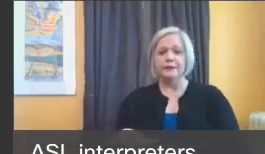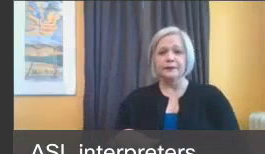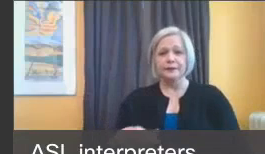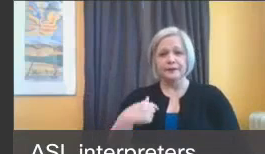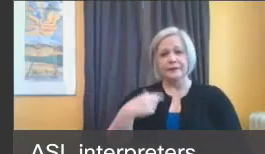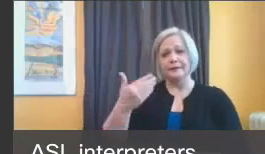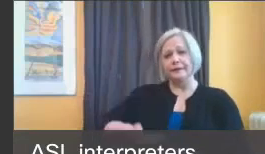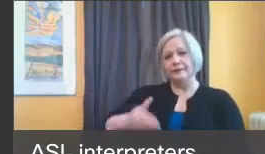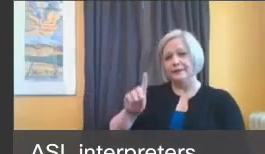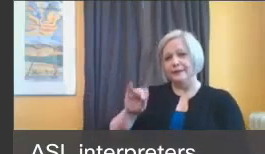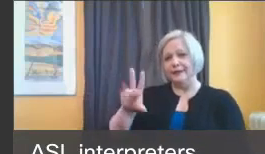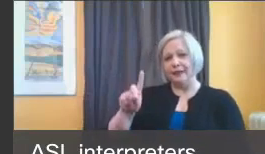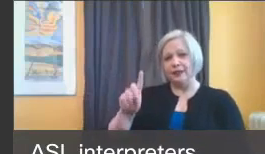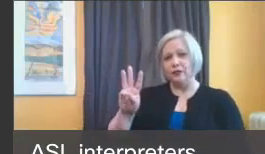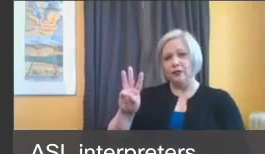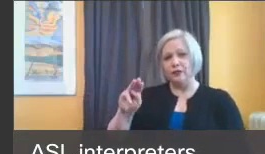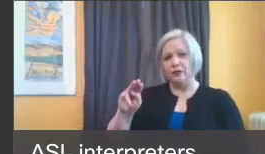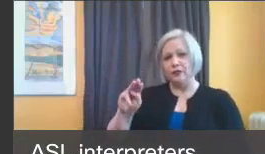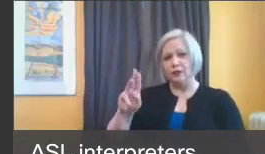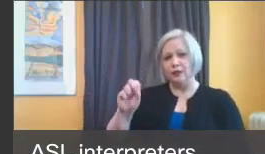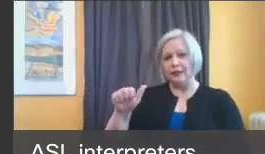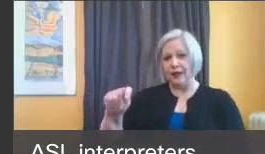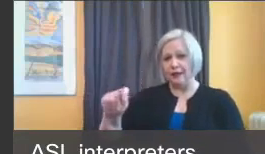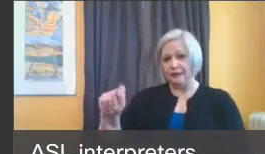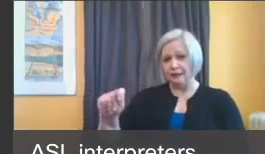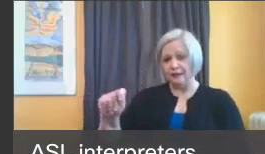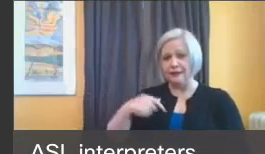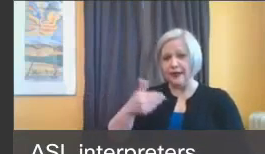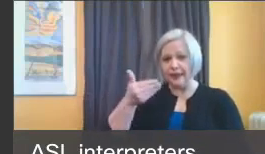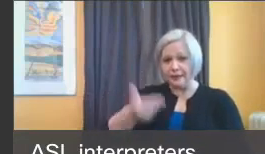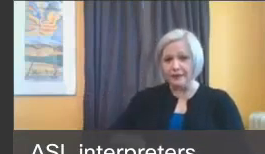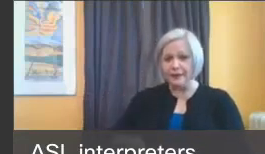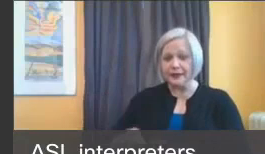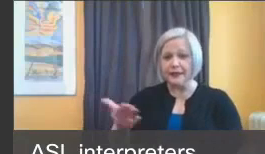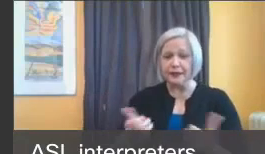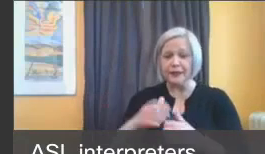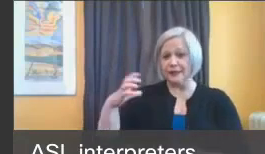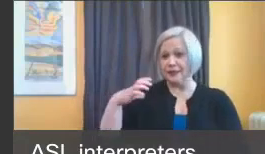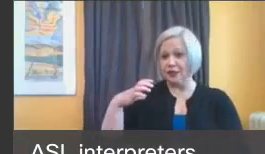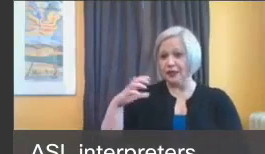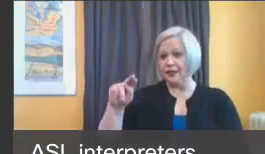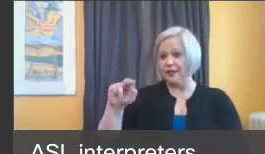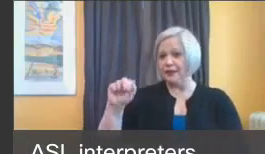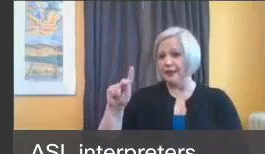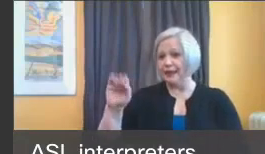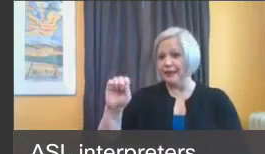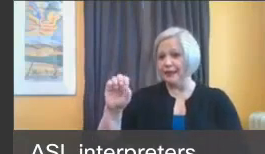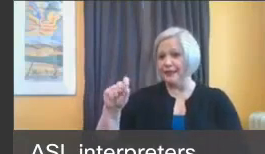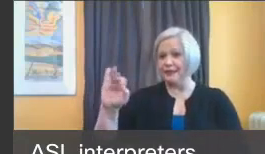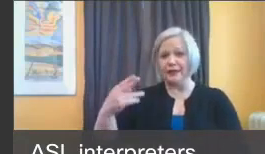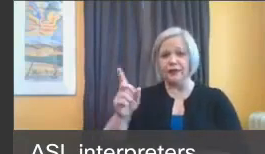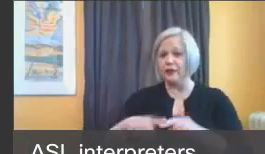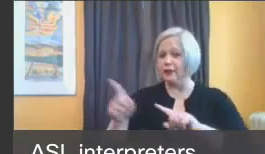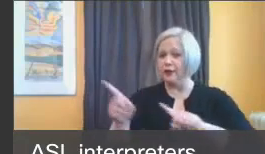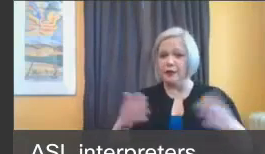I'm David Massat. I'm here because your chair, Nadine Smith, was not able to be present today.